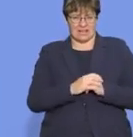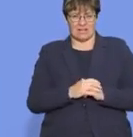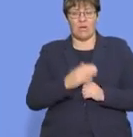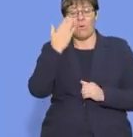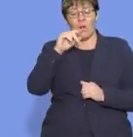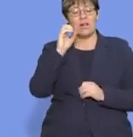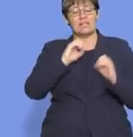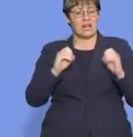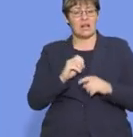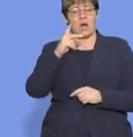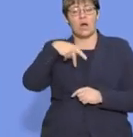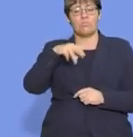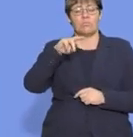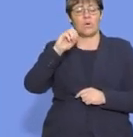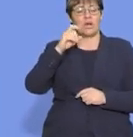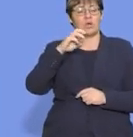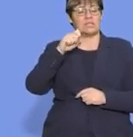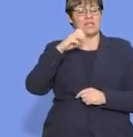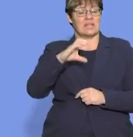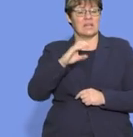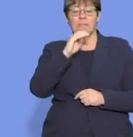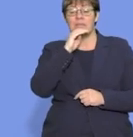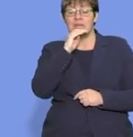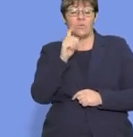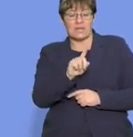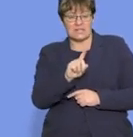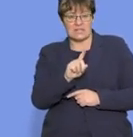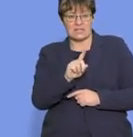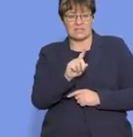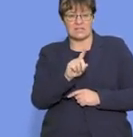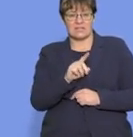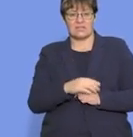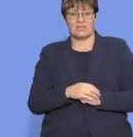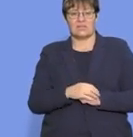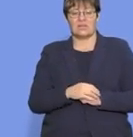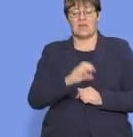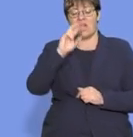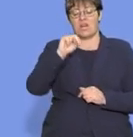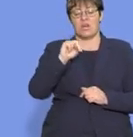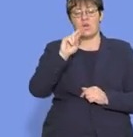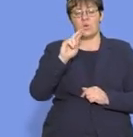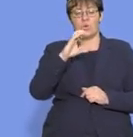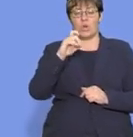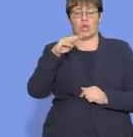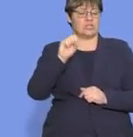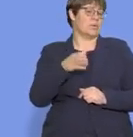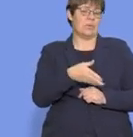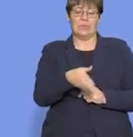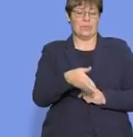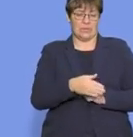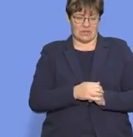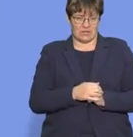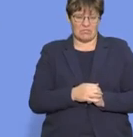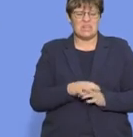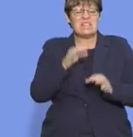from what you've done on cells that the word prokaryotic means that they didn't have a nucleus. They were